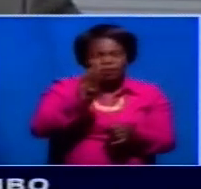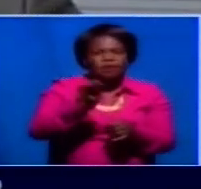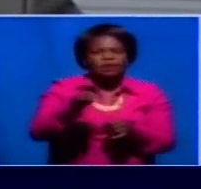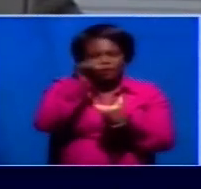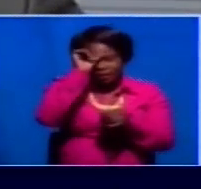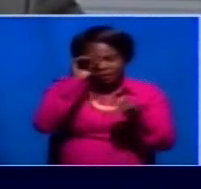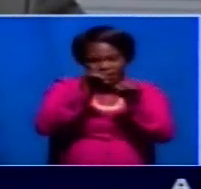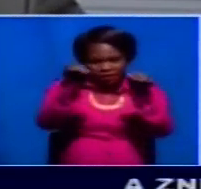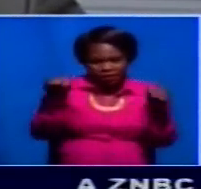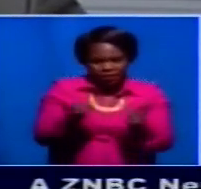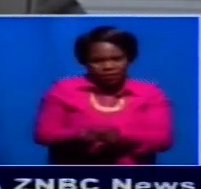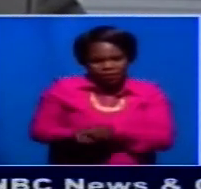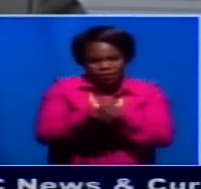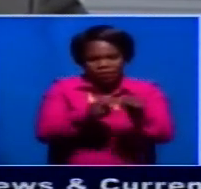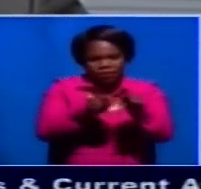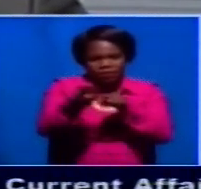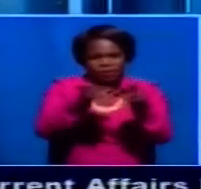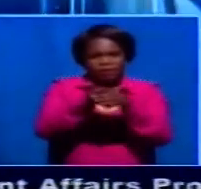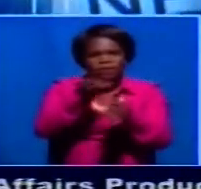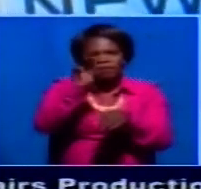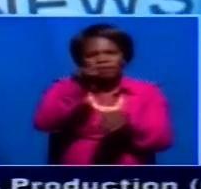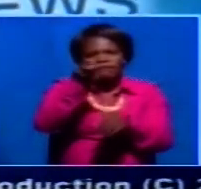Golf Tournament in Mauritius.